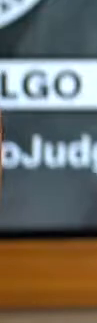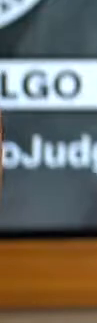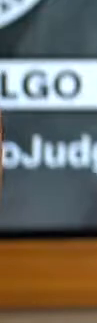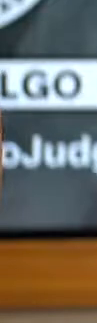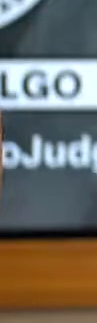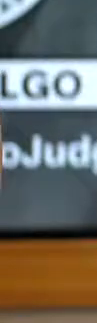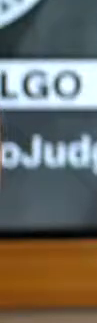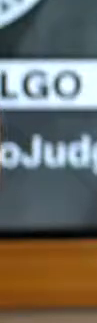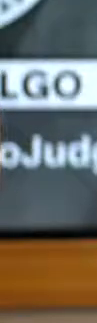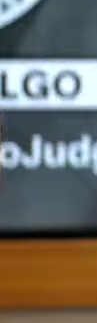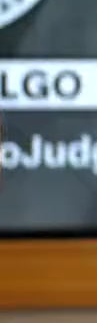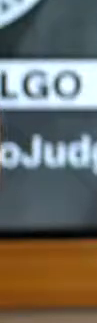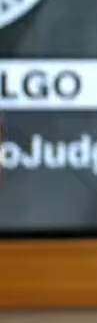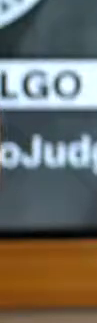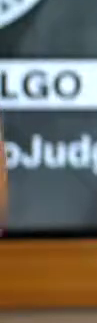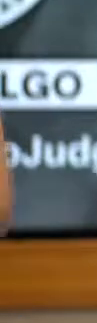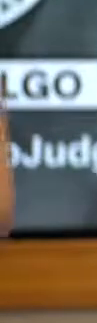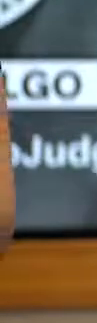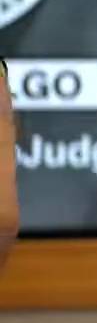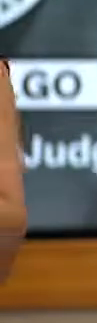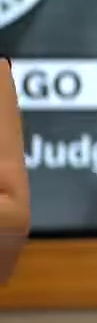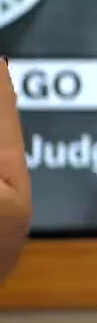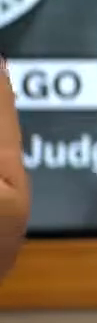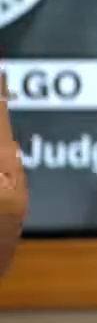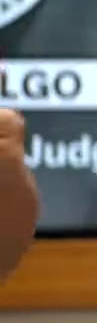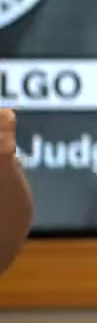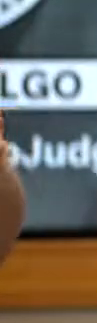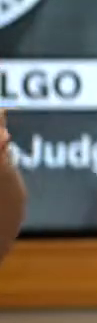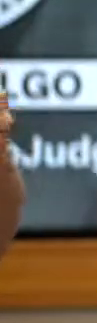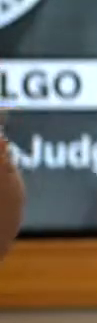think you... Oh, I'm sorry. What am I doing?